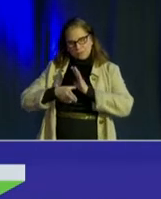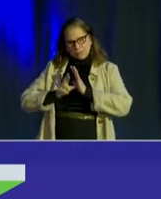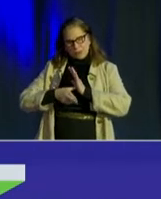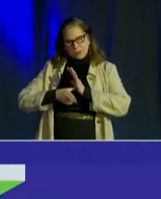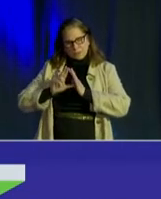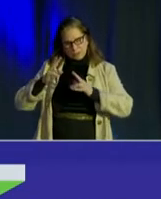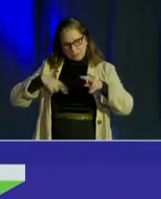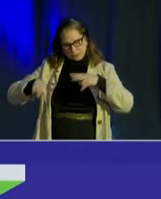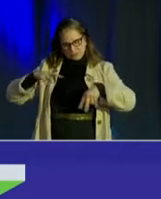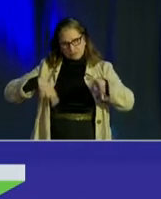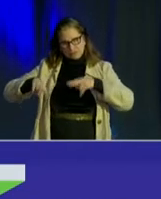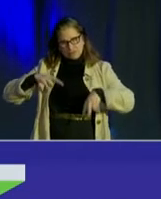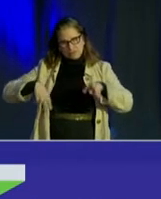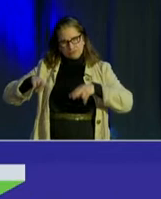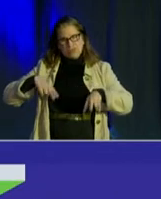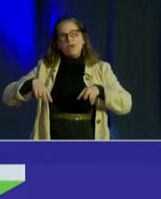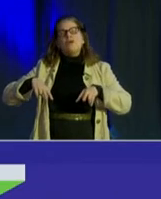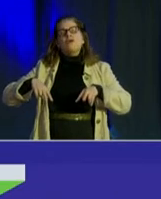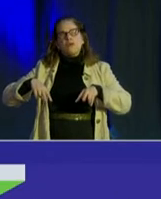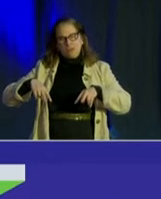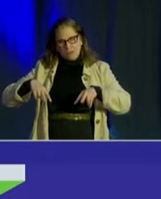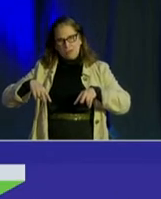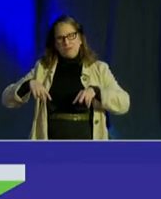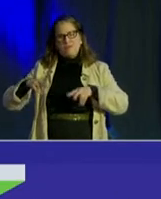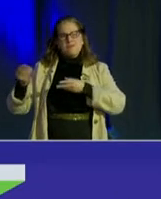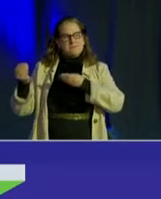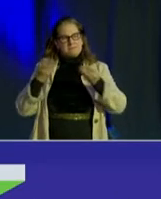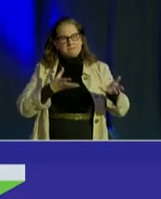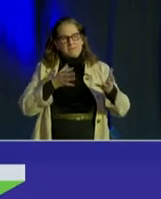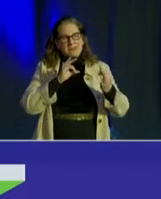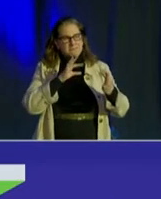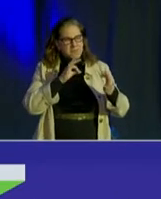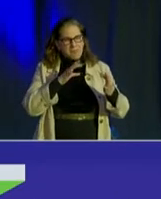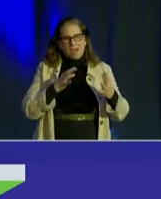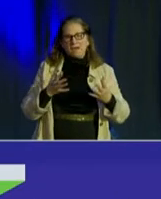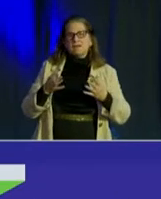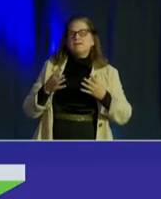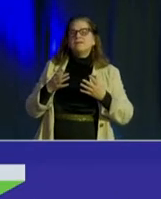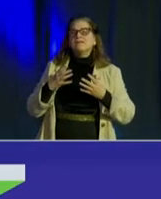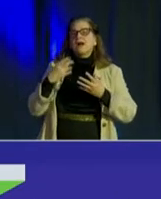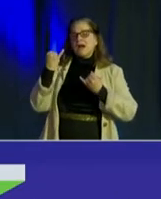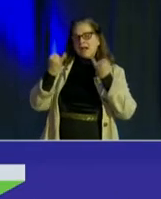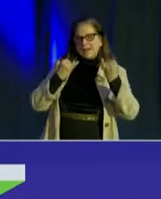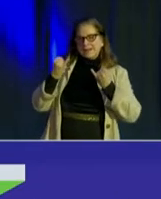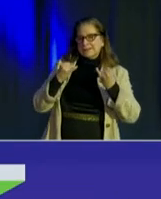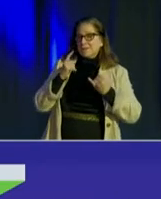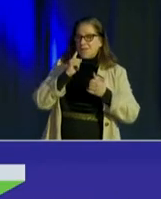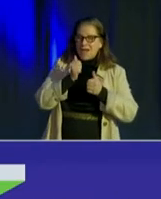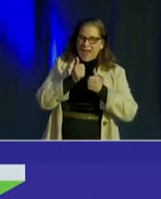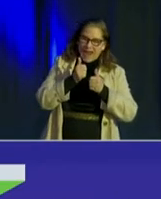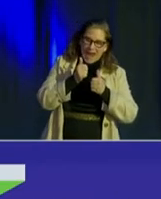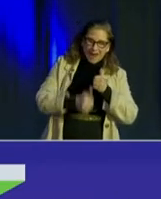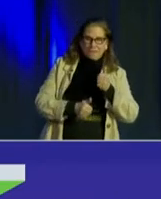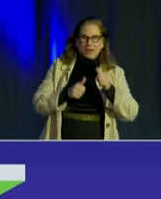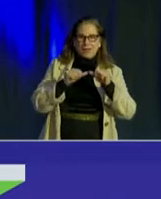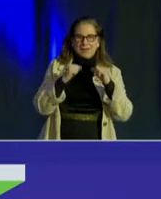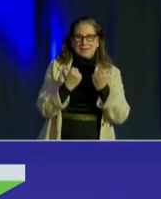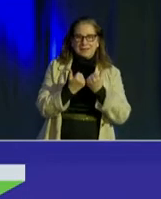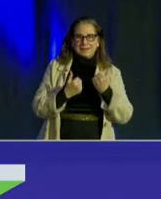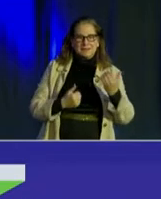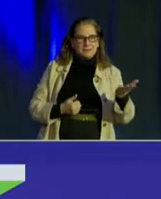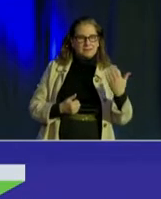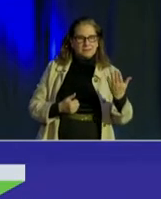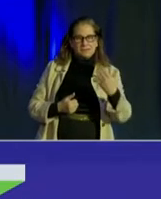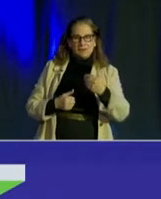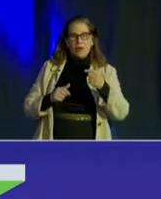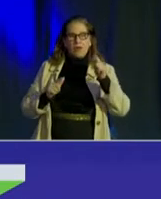they host hearings for every single agency, and you can go down to testify and tell the DC Council what important investments you